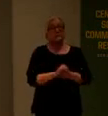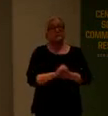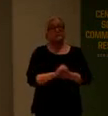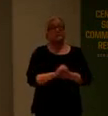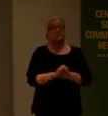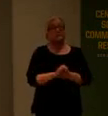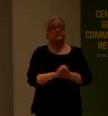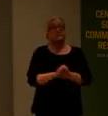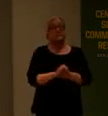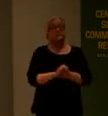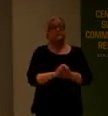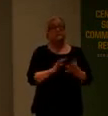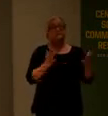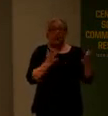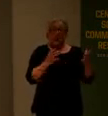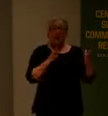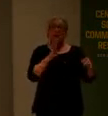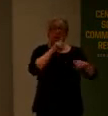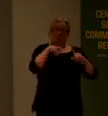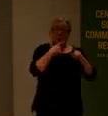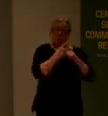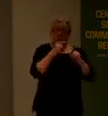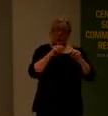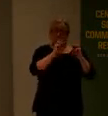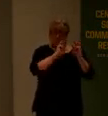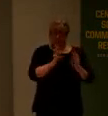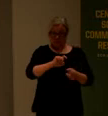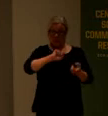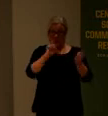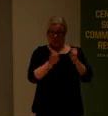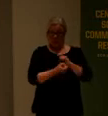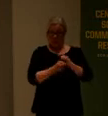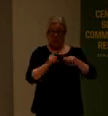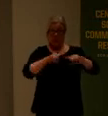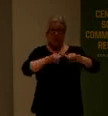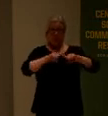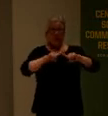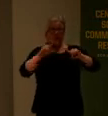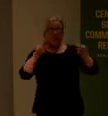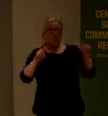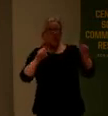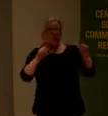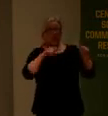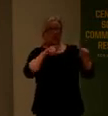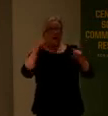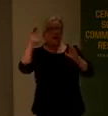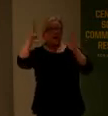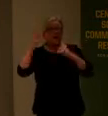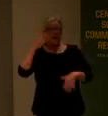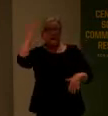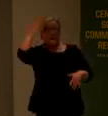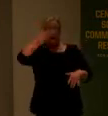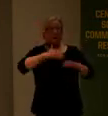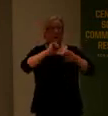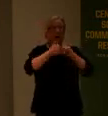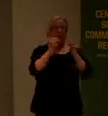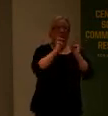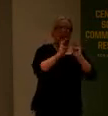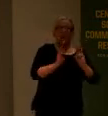about climate change, but seem to be overlooked how the climate is part